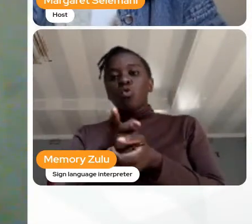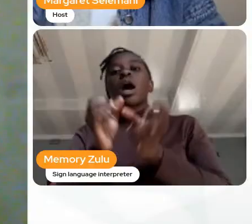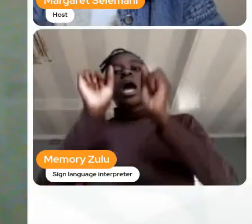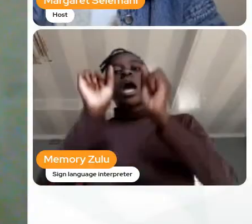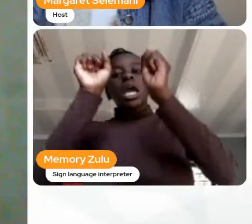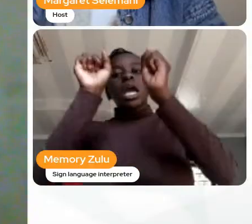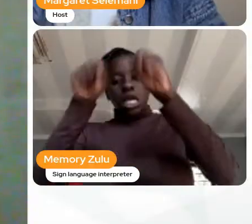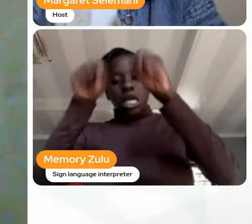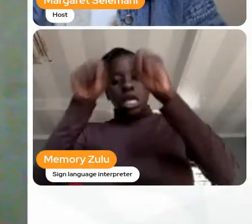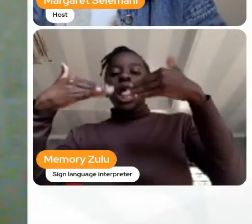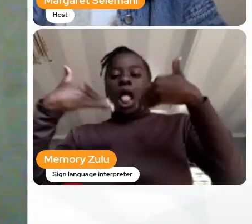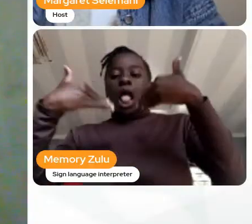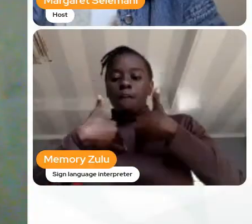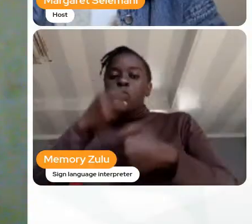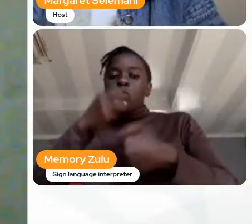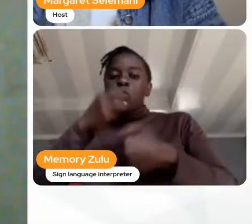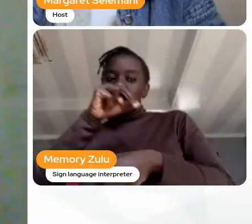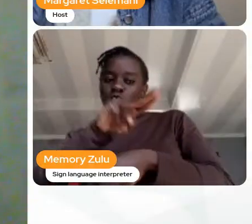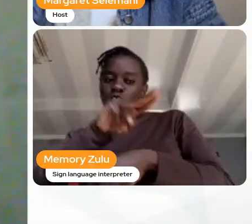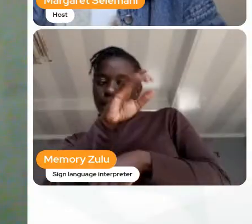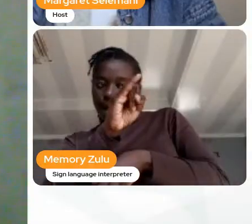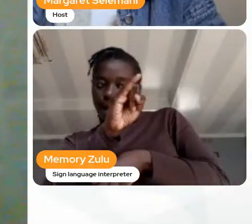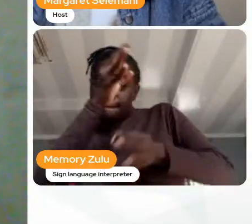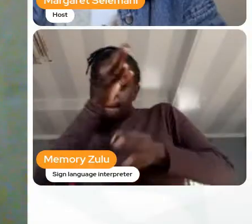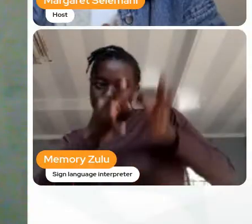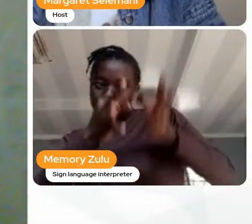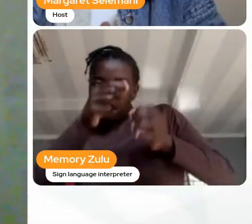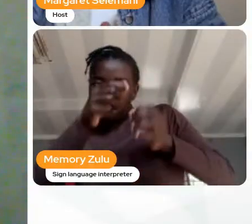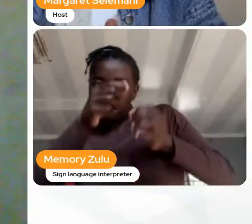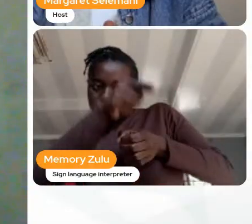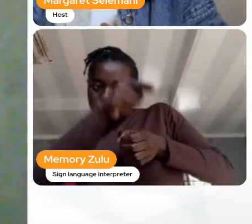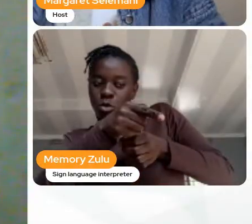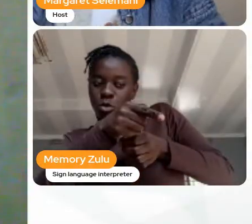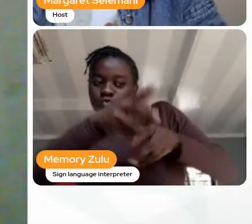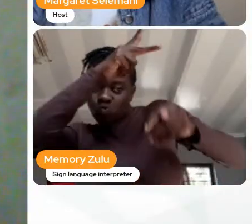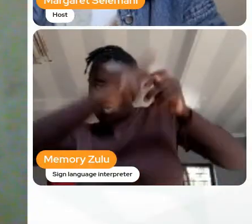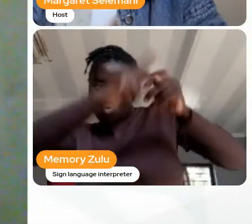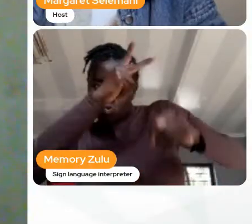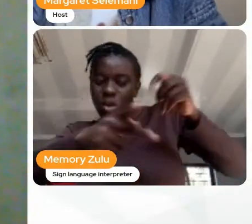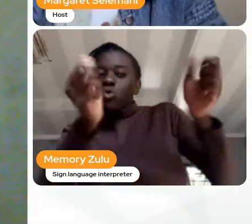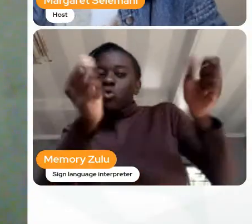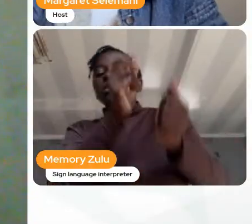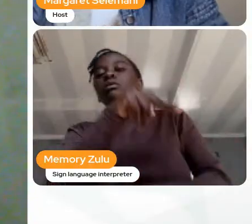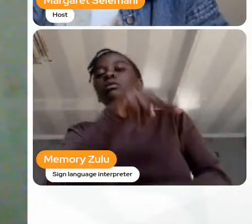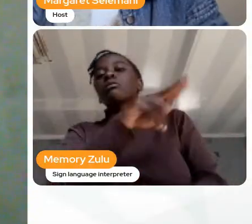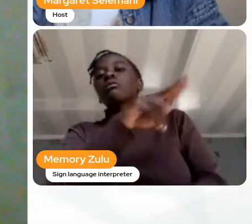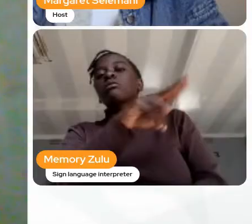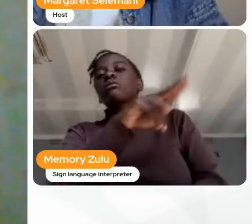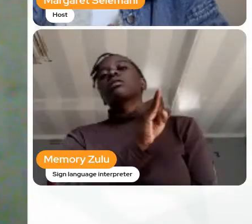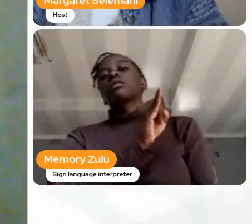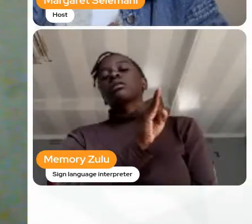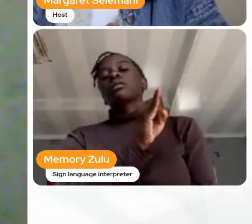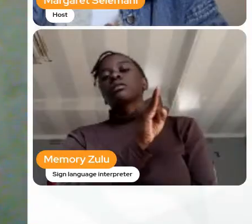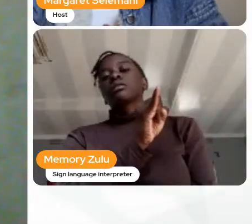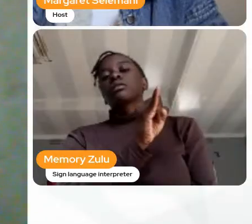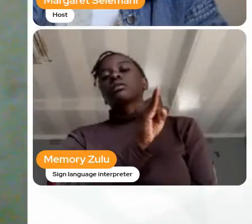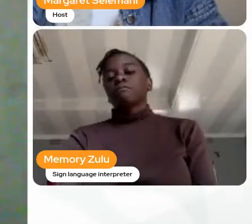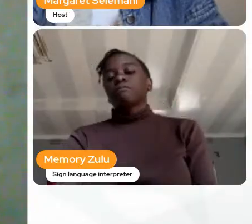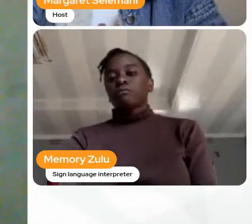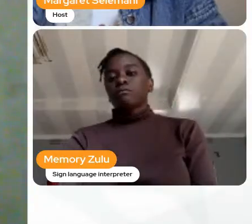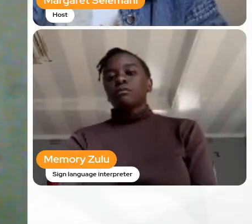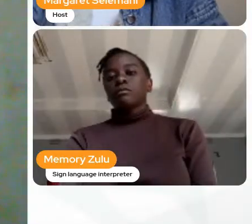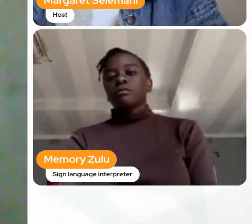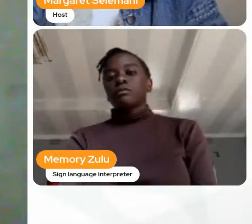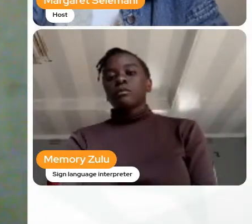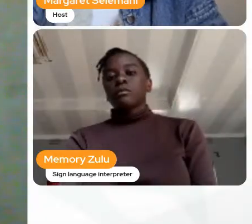to say you have got the aspect of sexually transmitted disease that